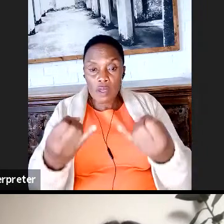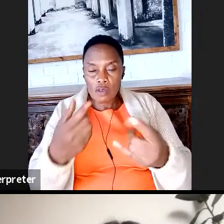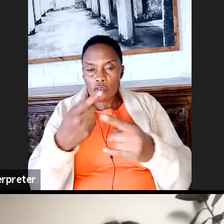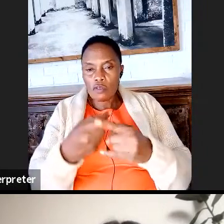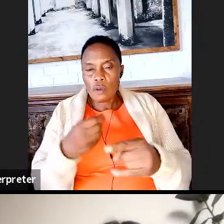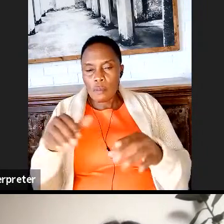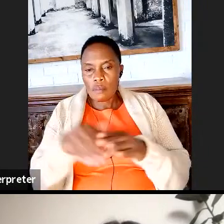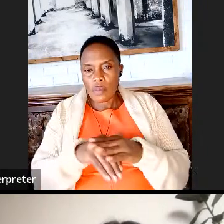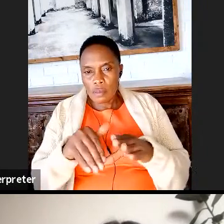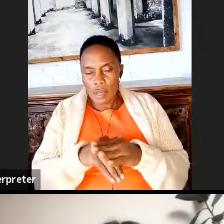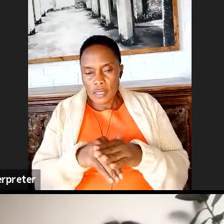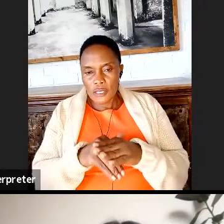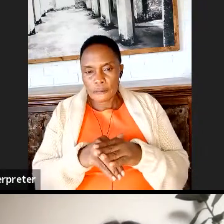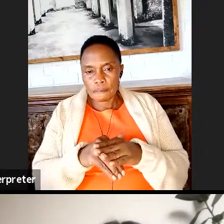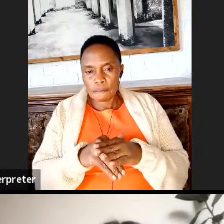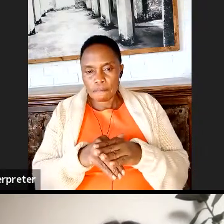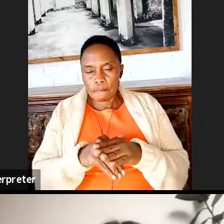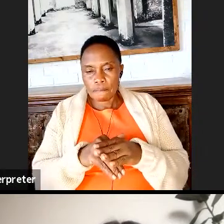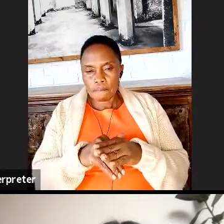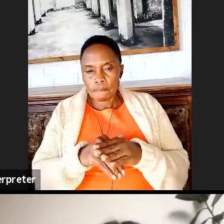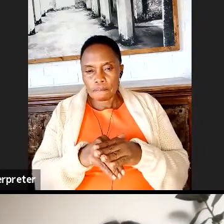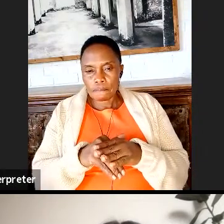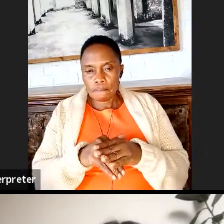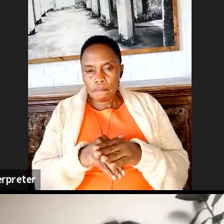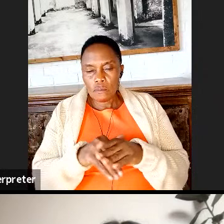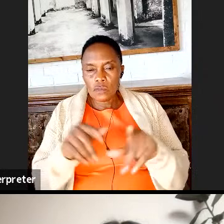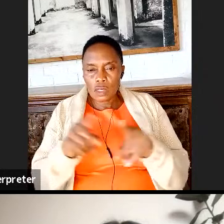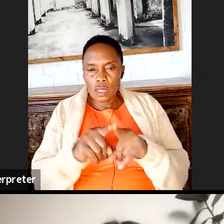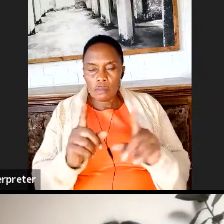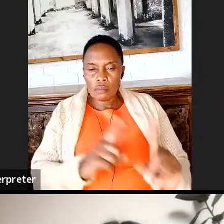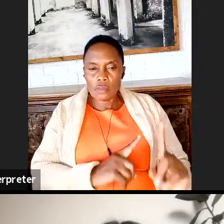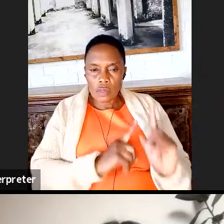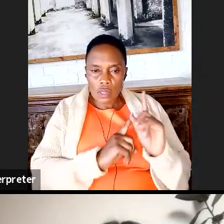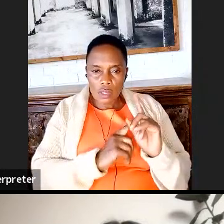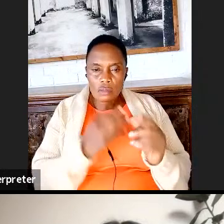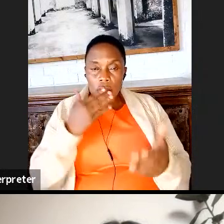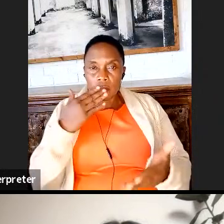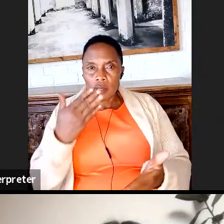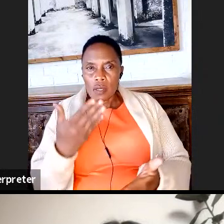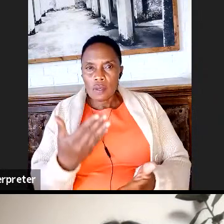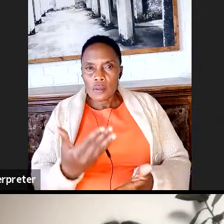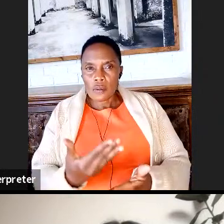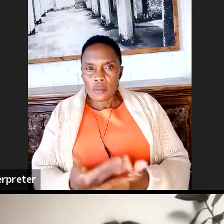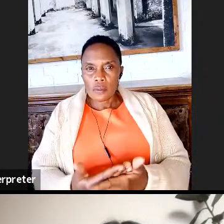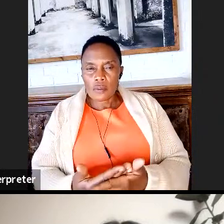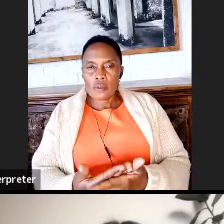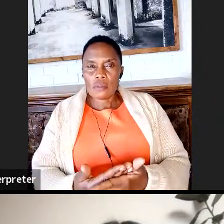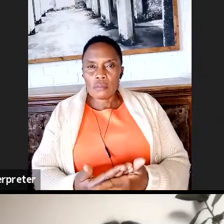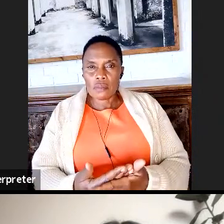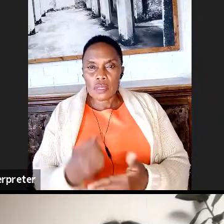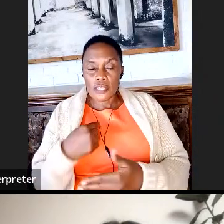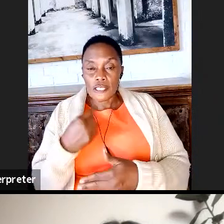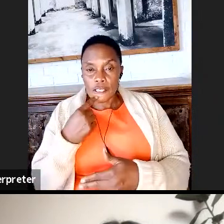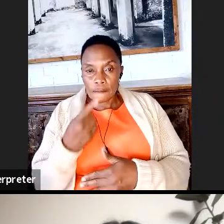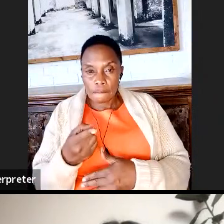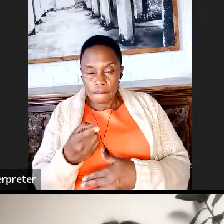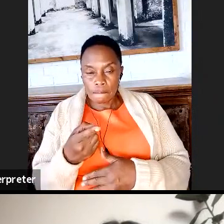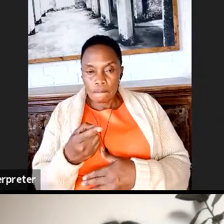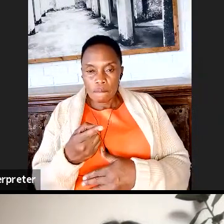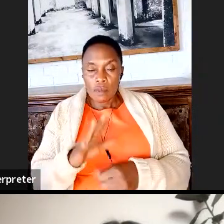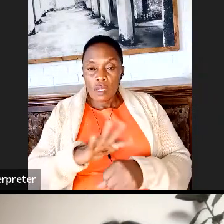But overall, I'm sure the reception has been quite good. You know, like I said, the pandemic